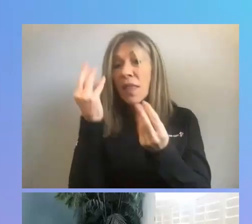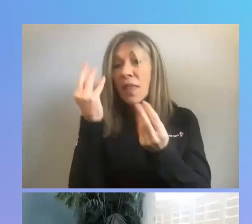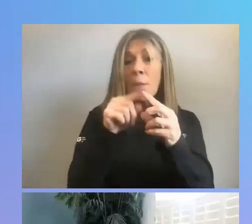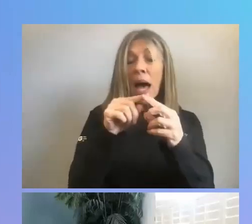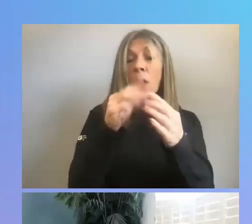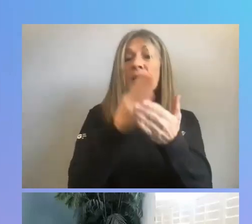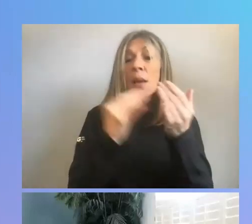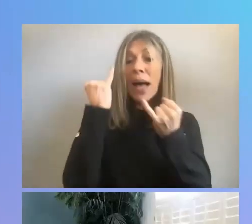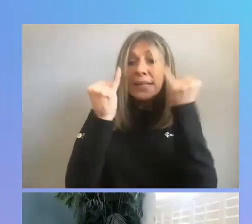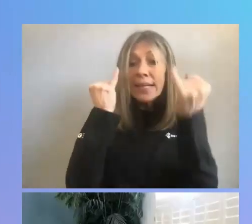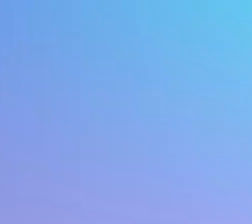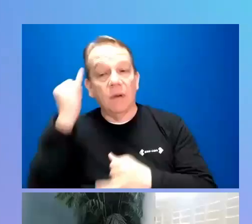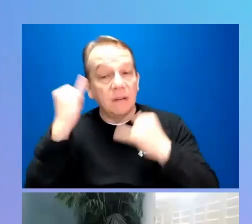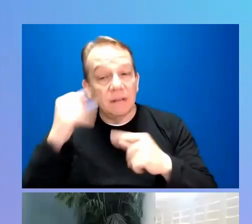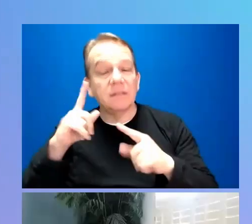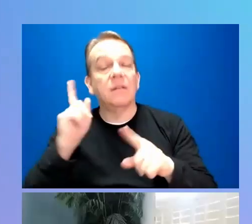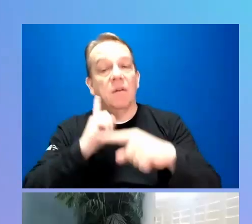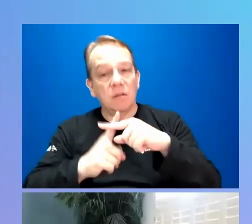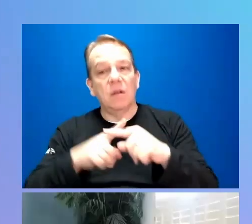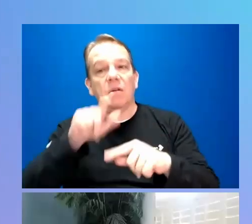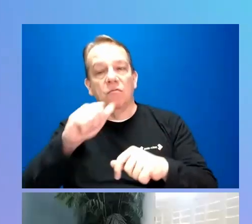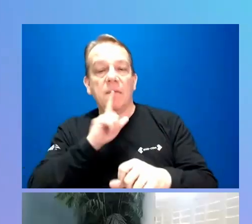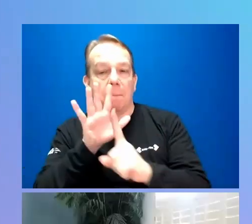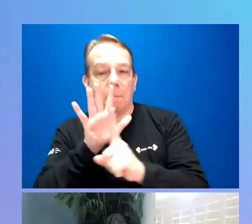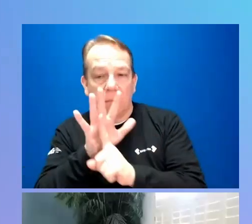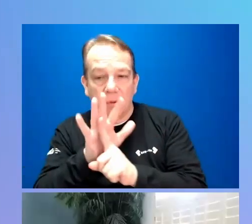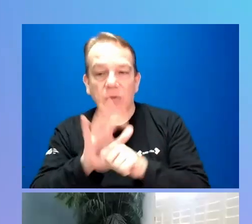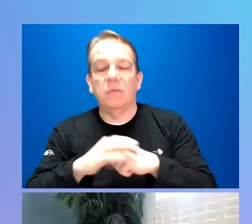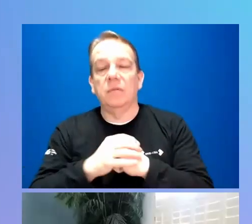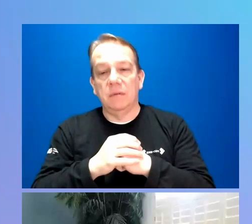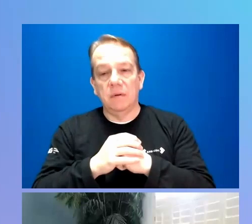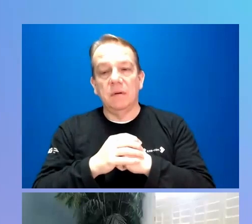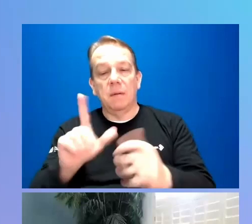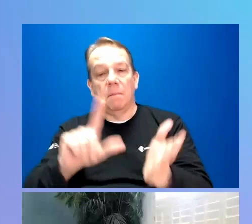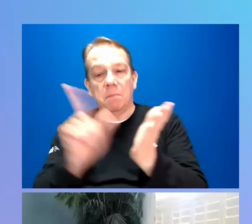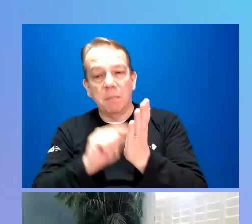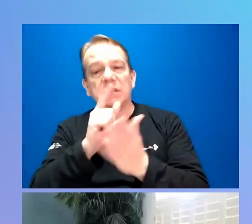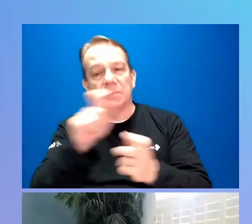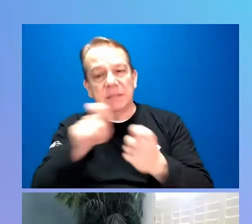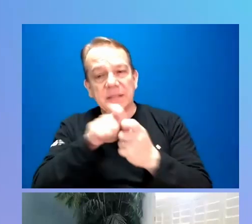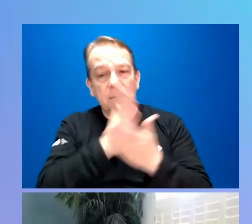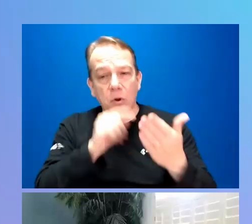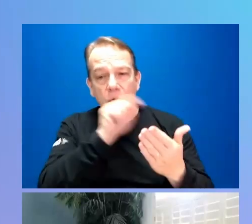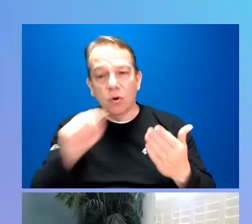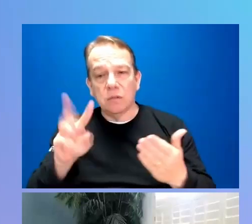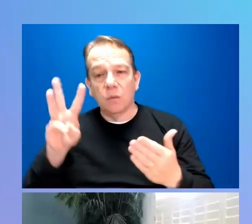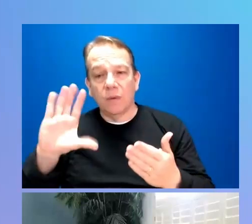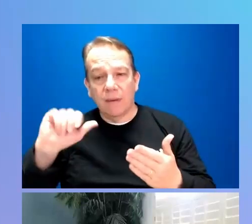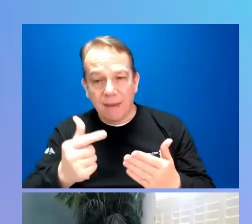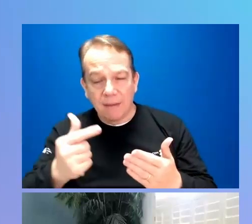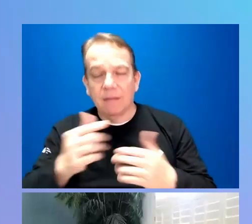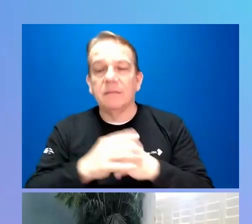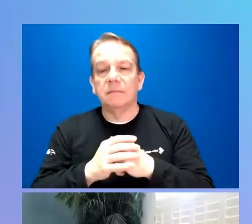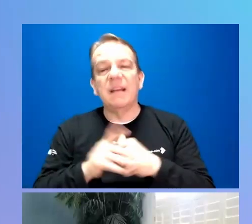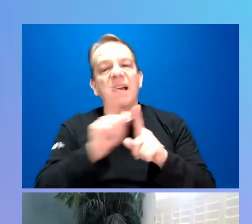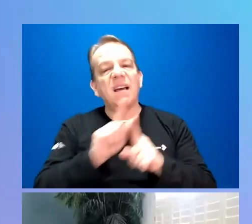that's currently relatively popular is the idea of publishing certain parts of WCAG as modules. So you